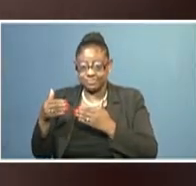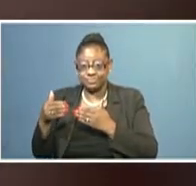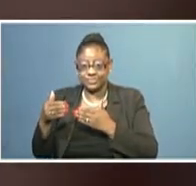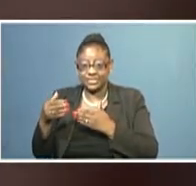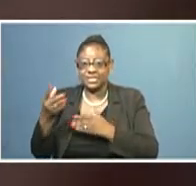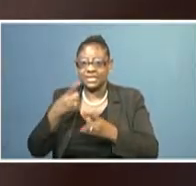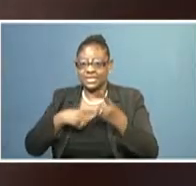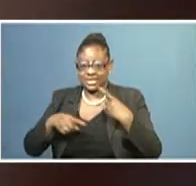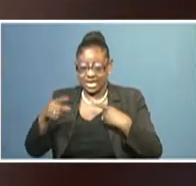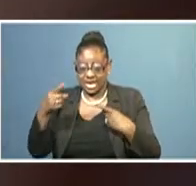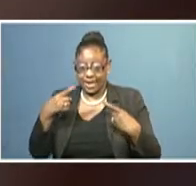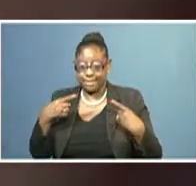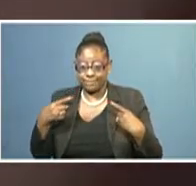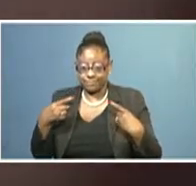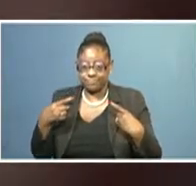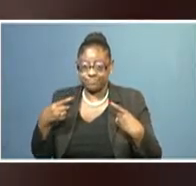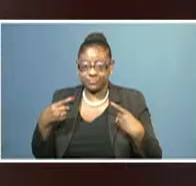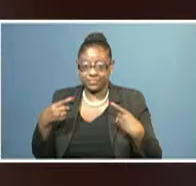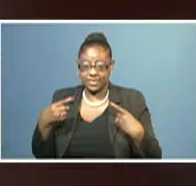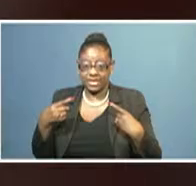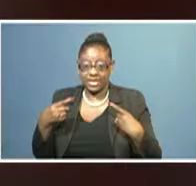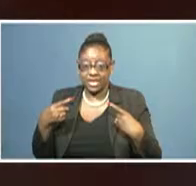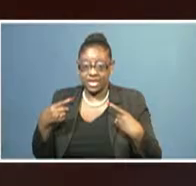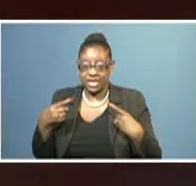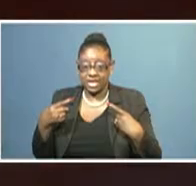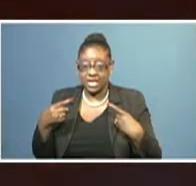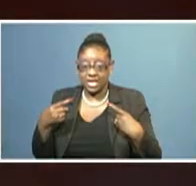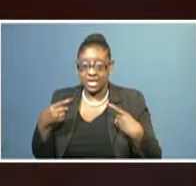and came in the yard, and he started, I